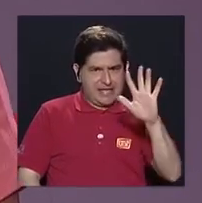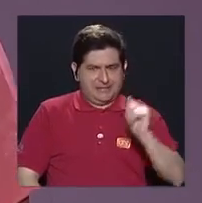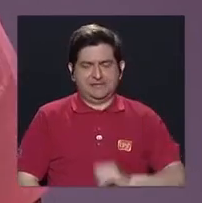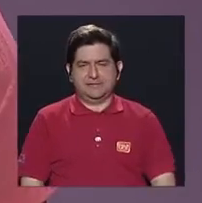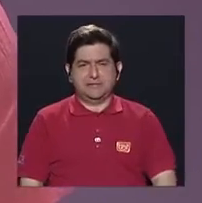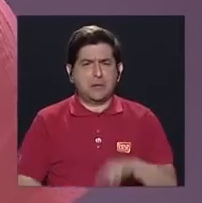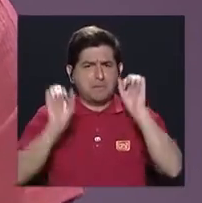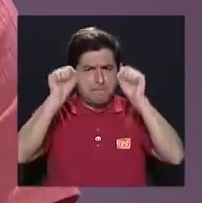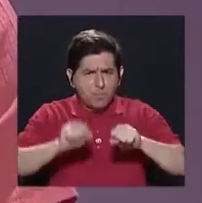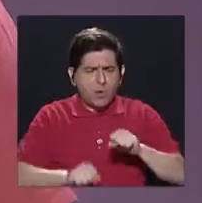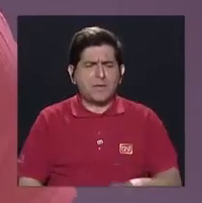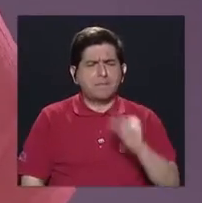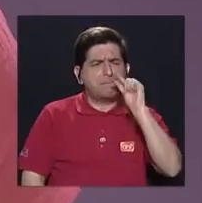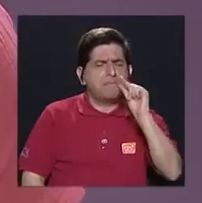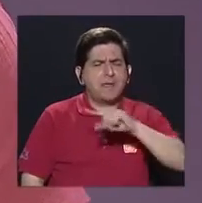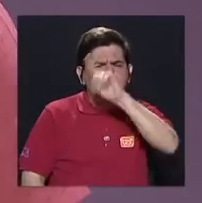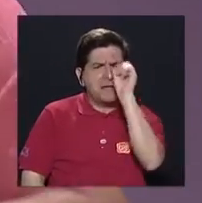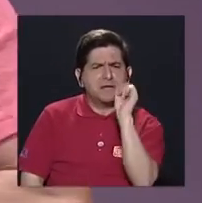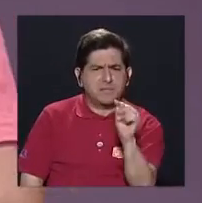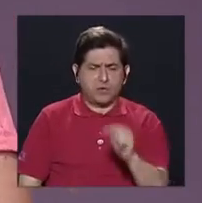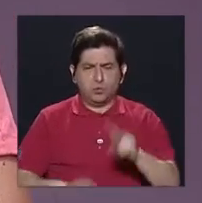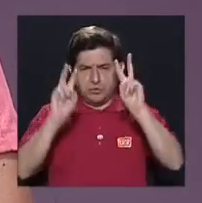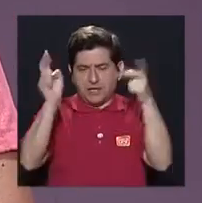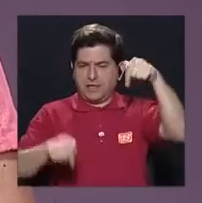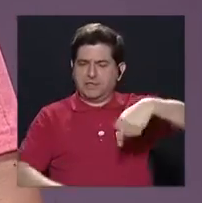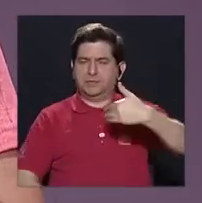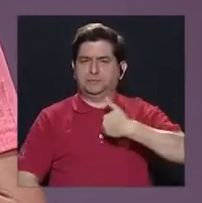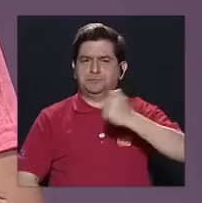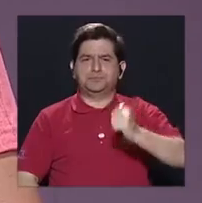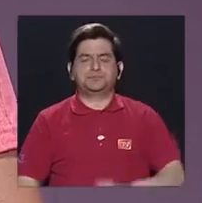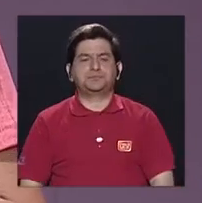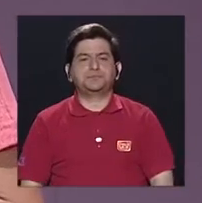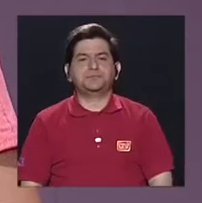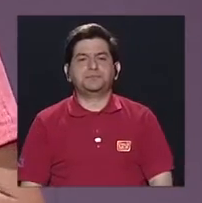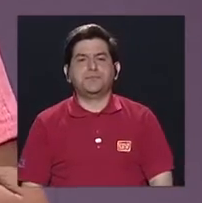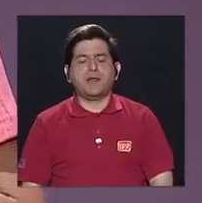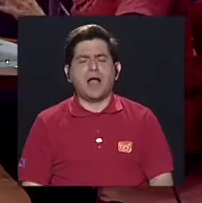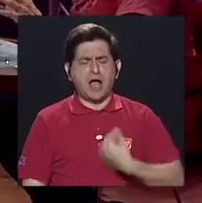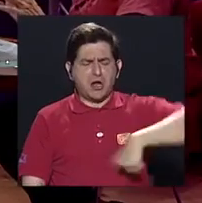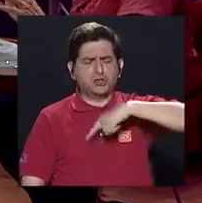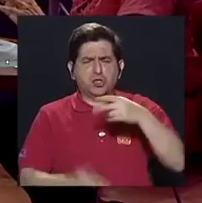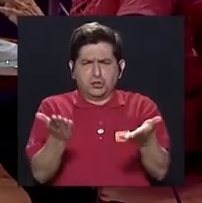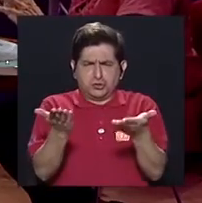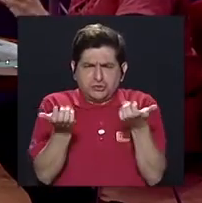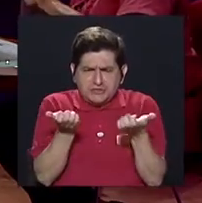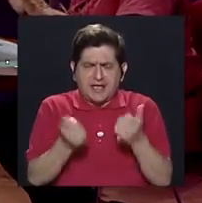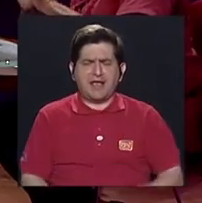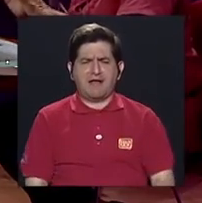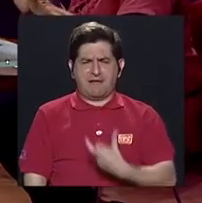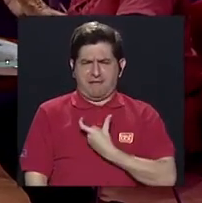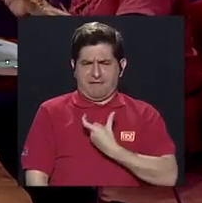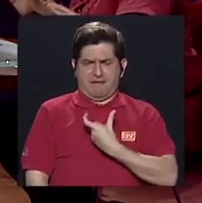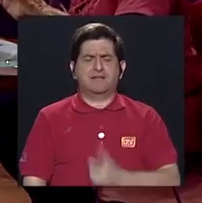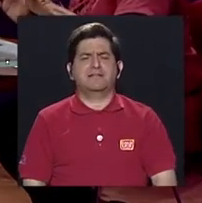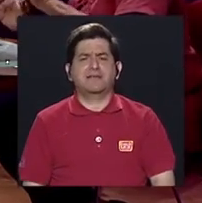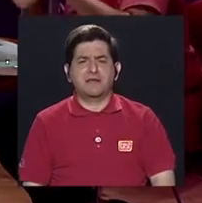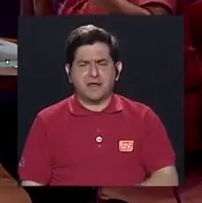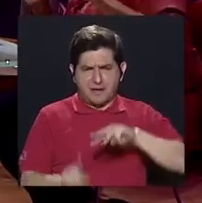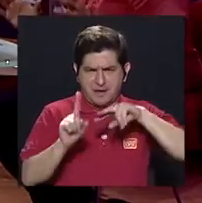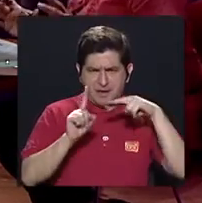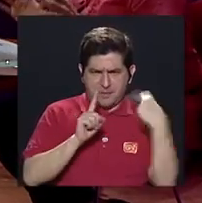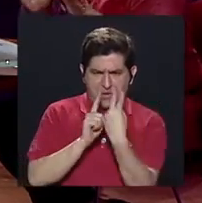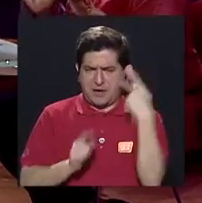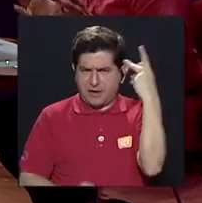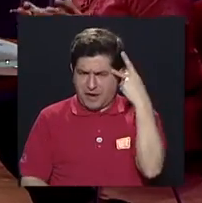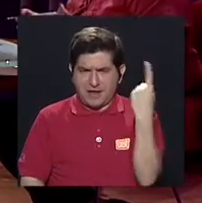15 and ask us questions about today's Let's go to the alcaldías. Miradas Políticas always is